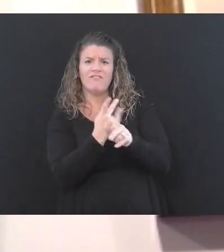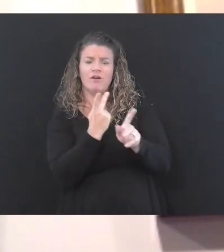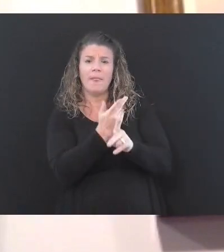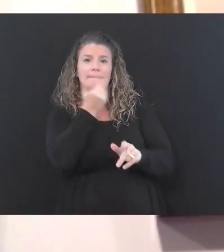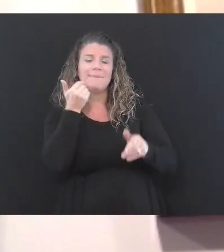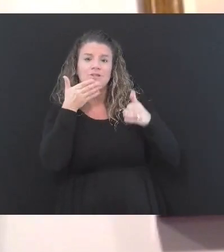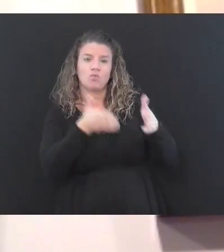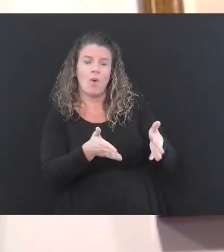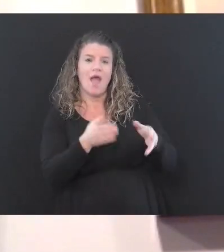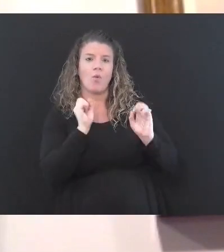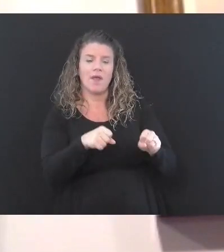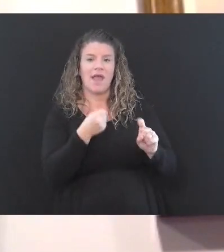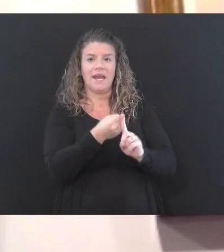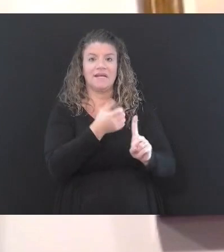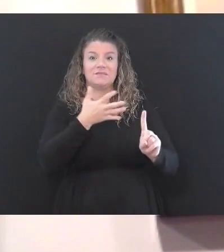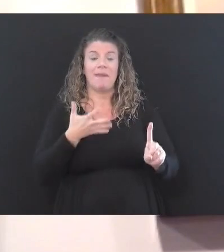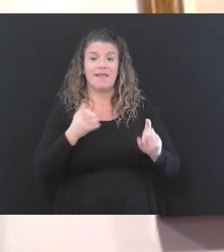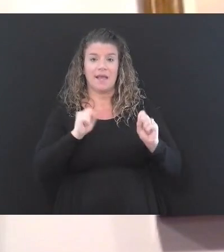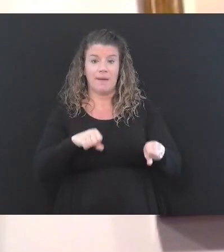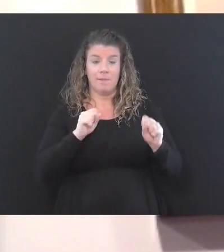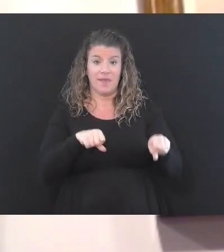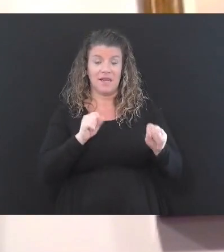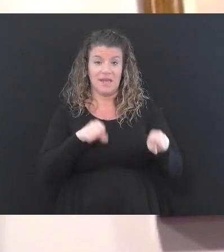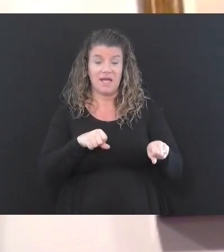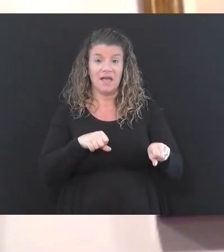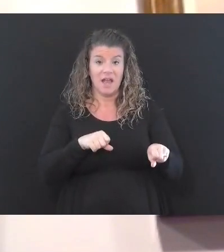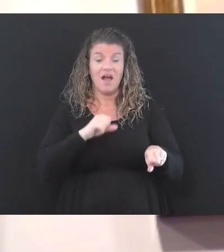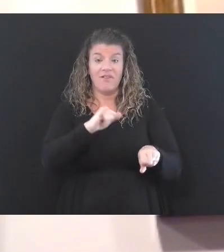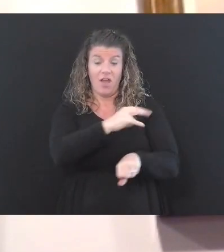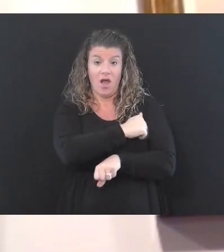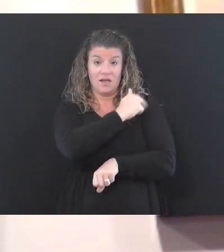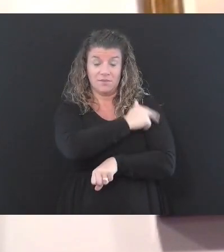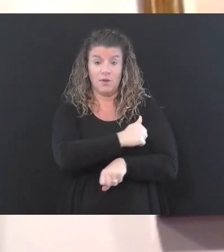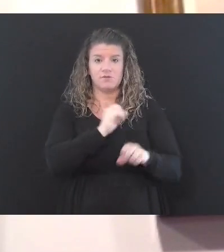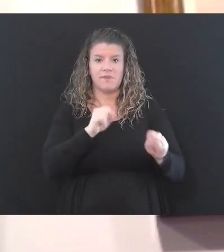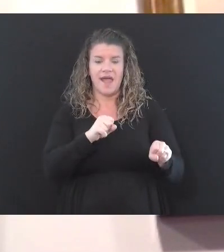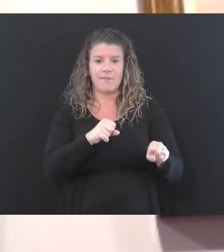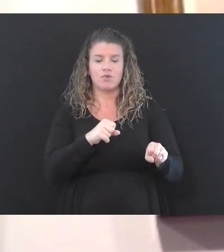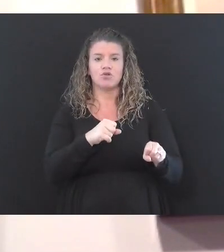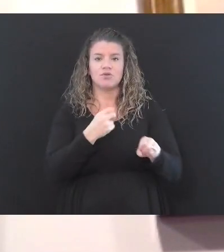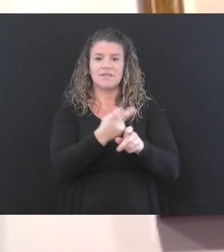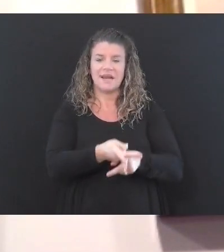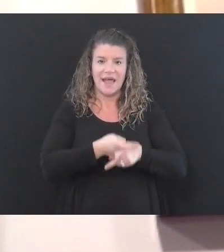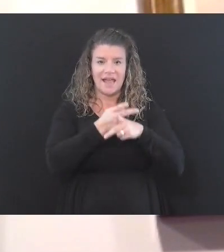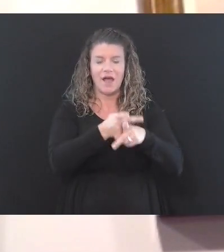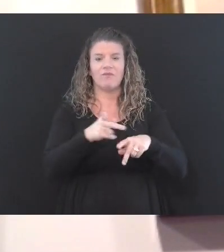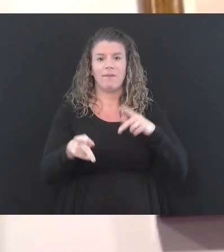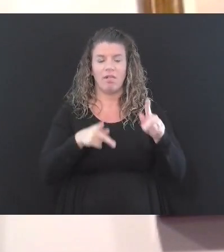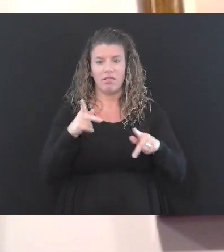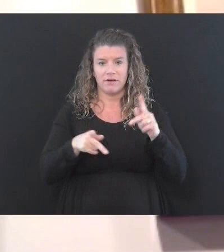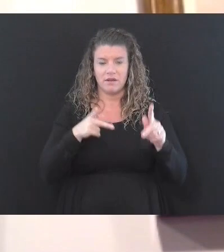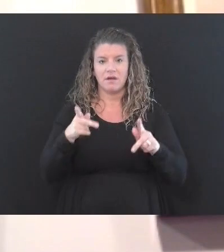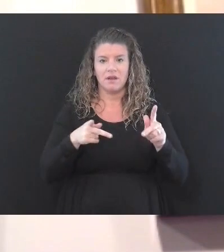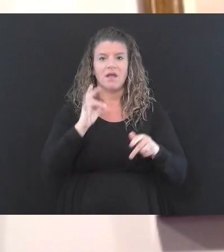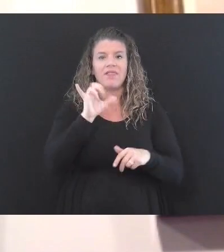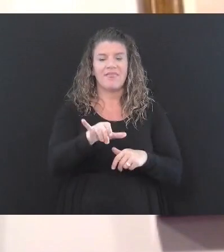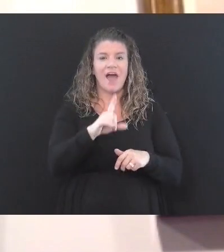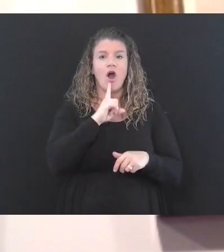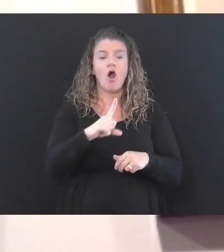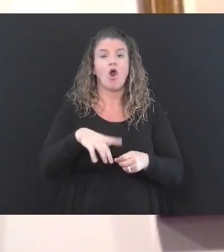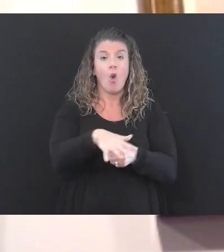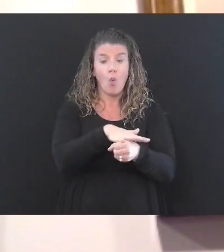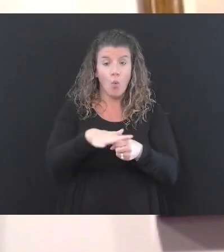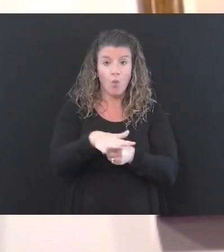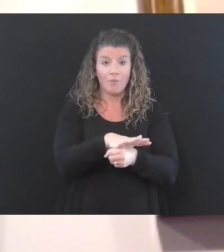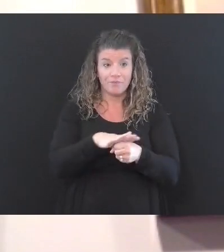we can expand the capability of the hospitals to be able to take care of people that are local to